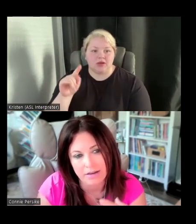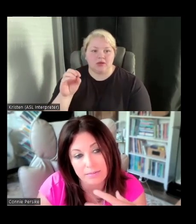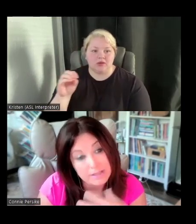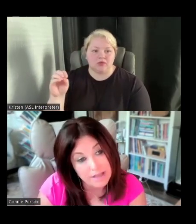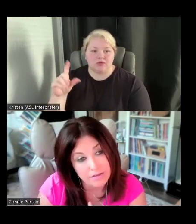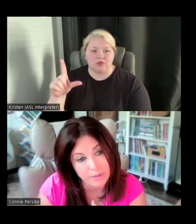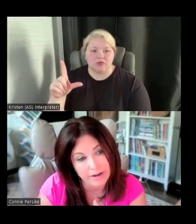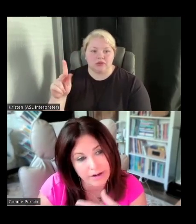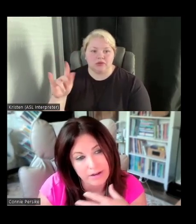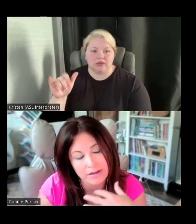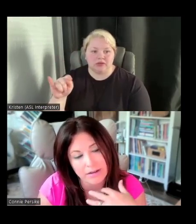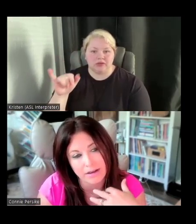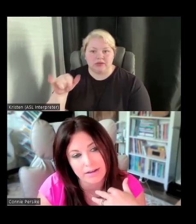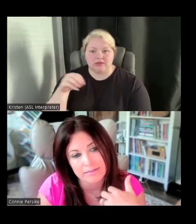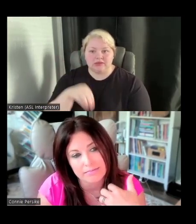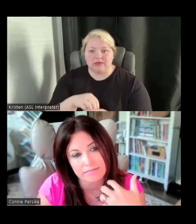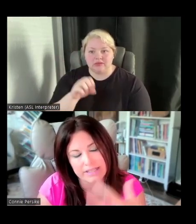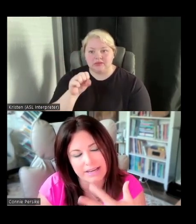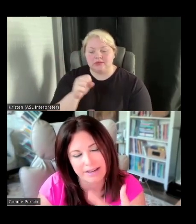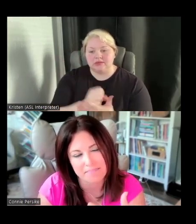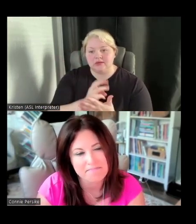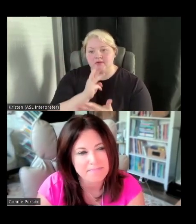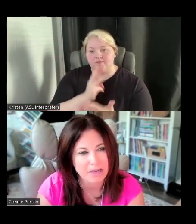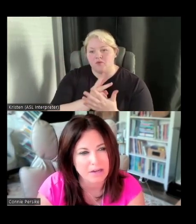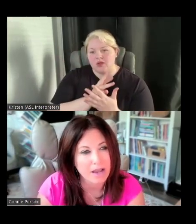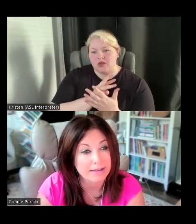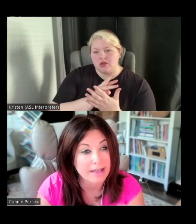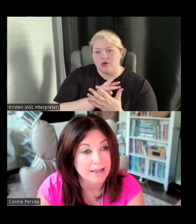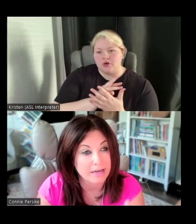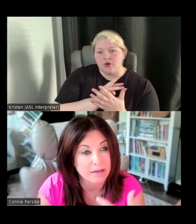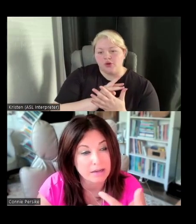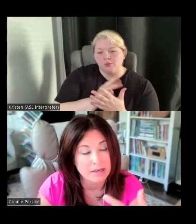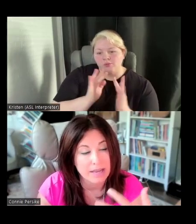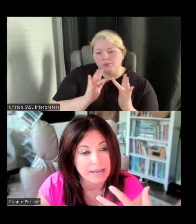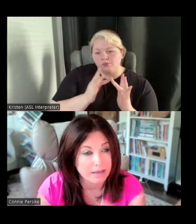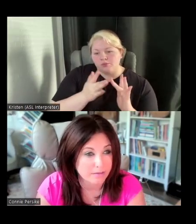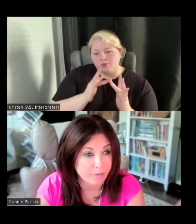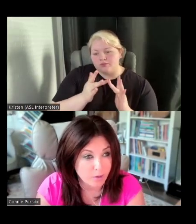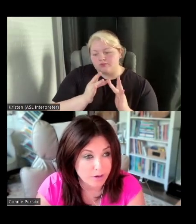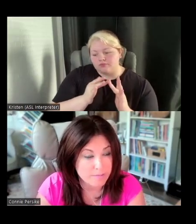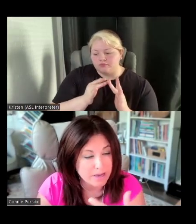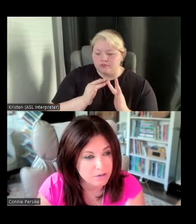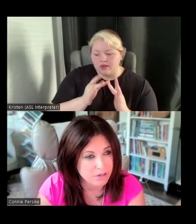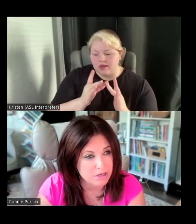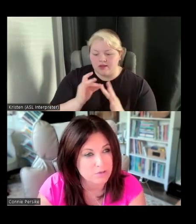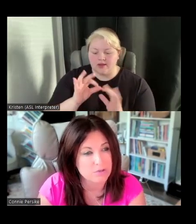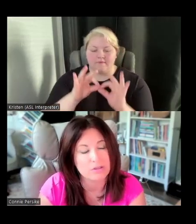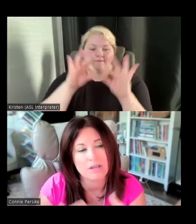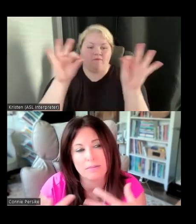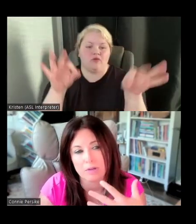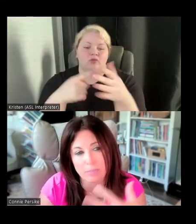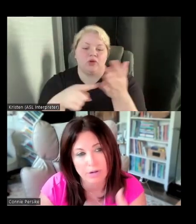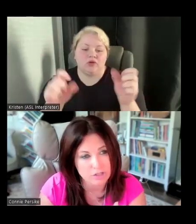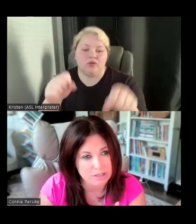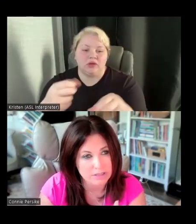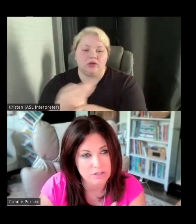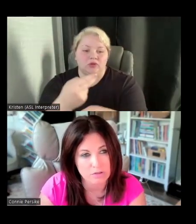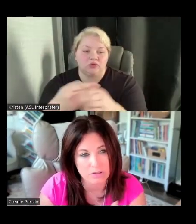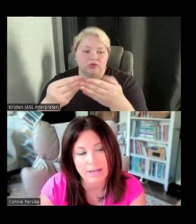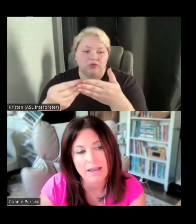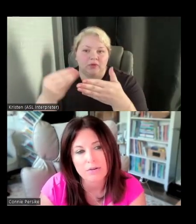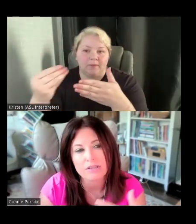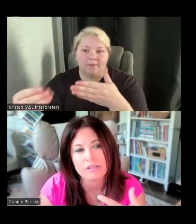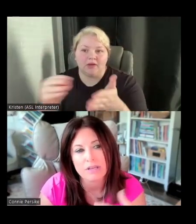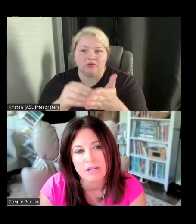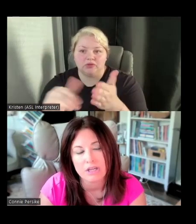in software. It's like an online form that you can use. You purchase